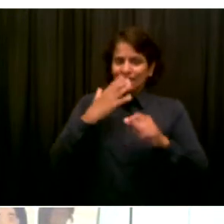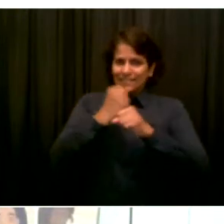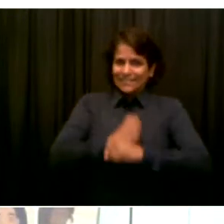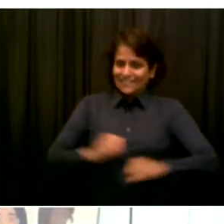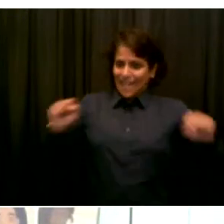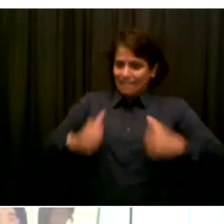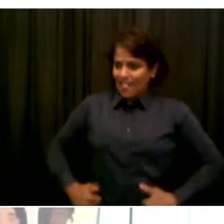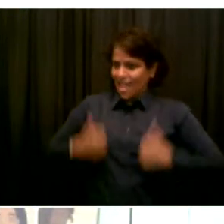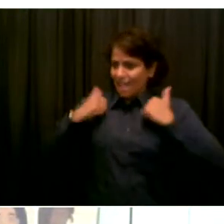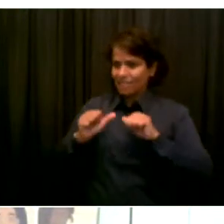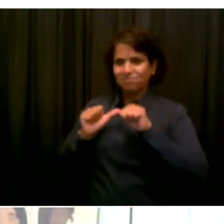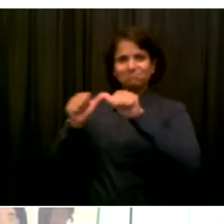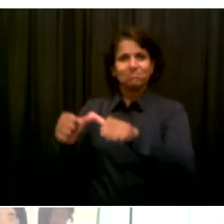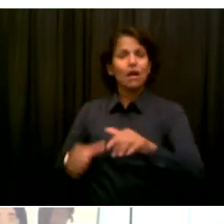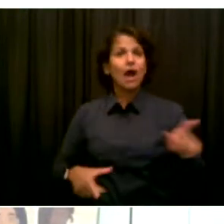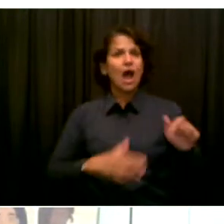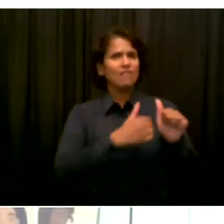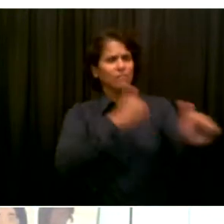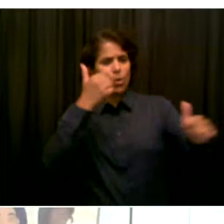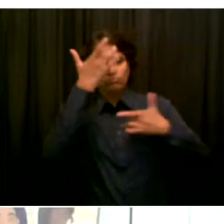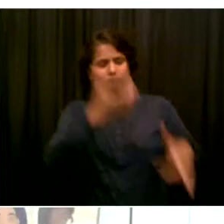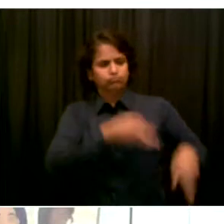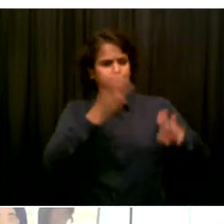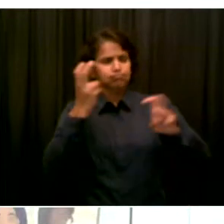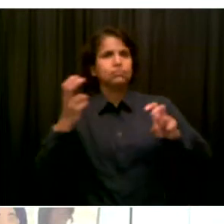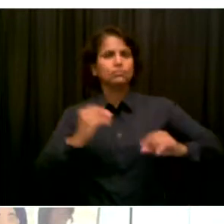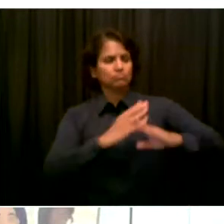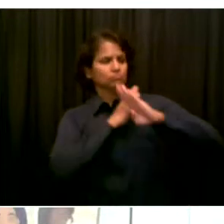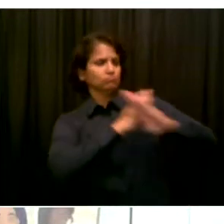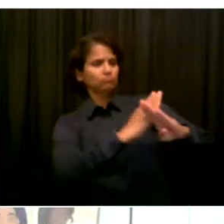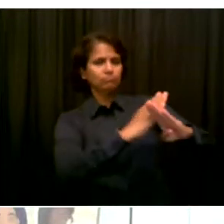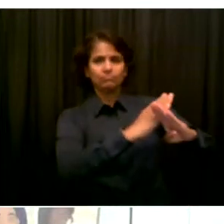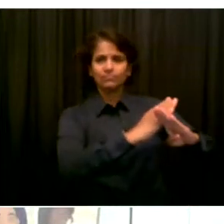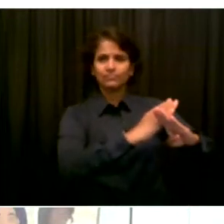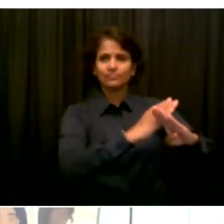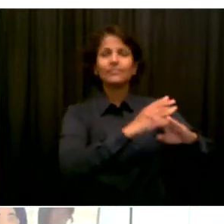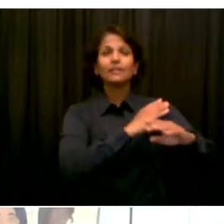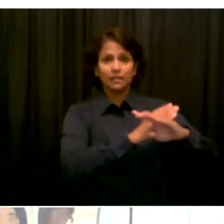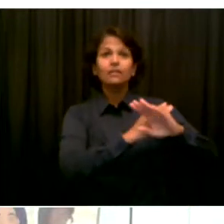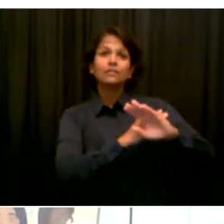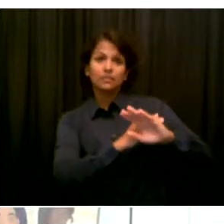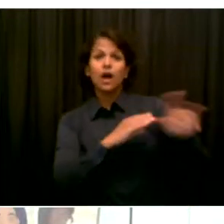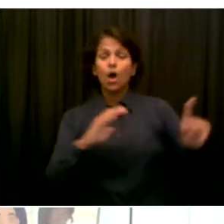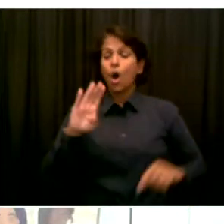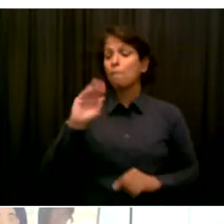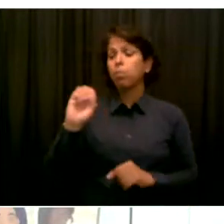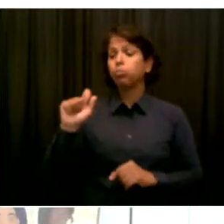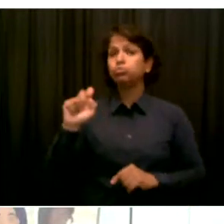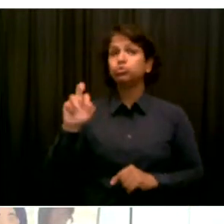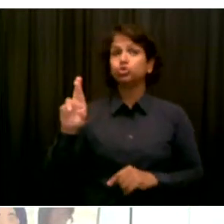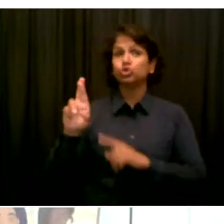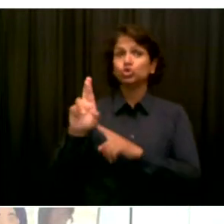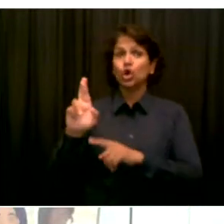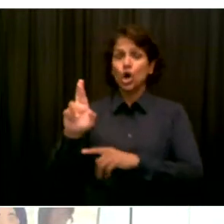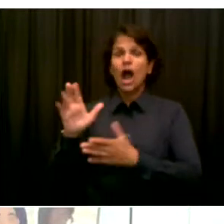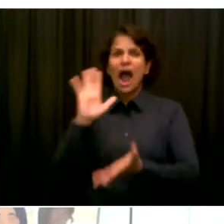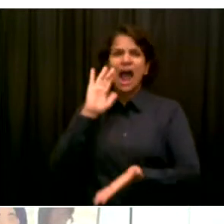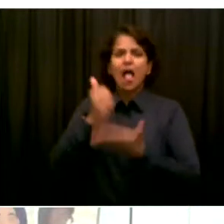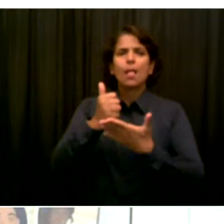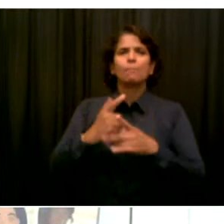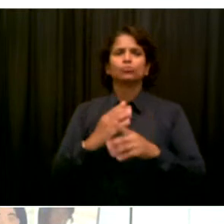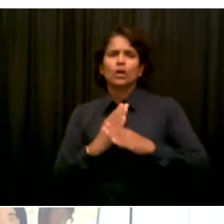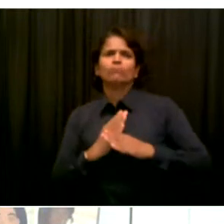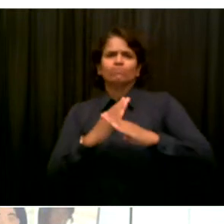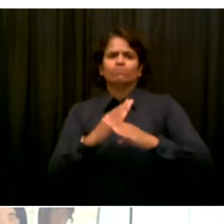doses are likely to help extend that protection, at least for some people, based on our current scientific understanding. So let me